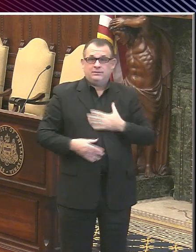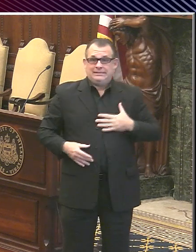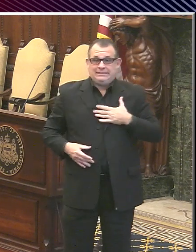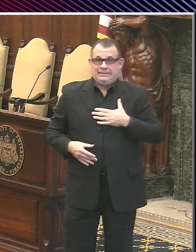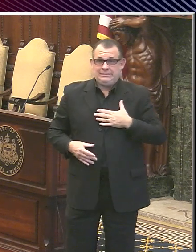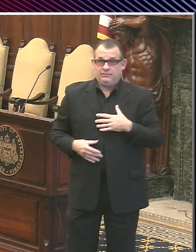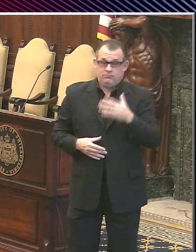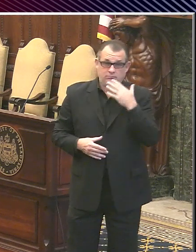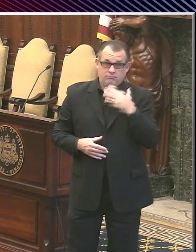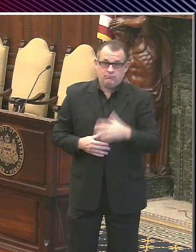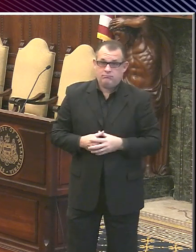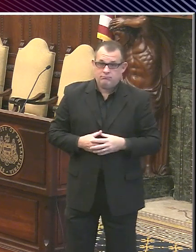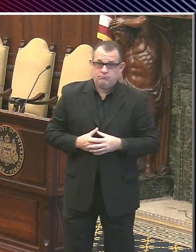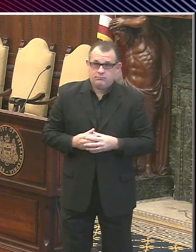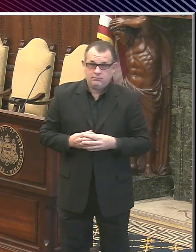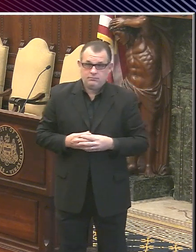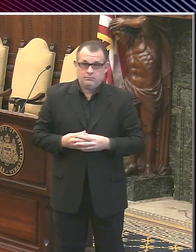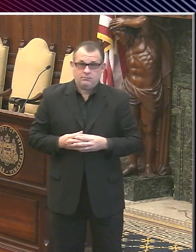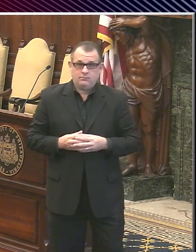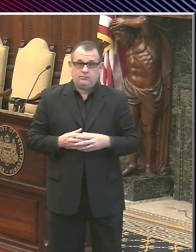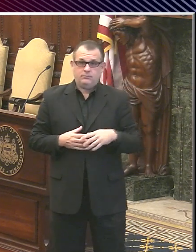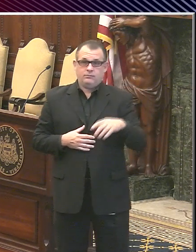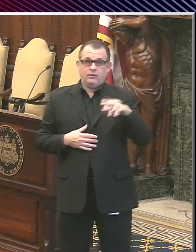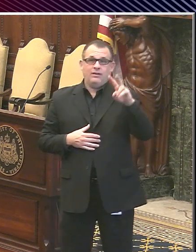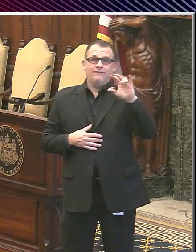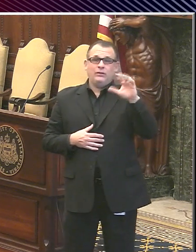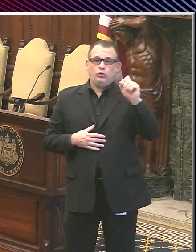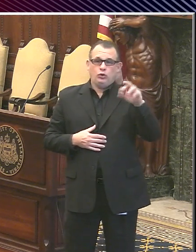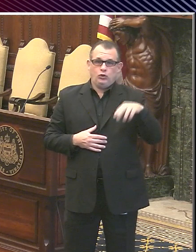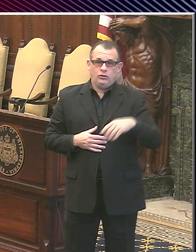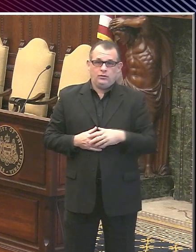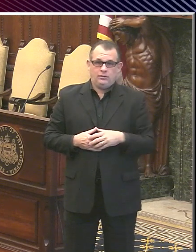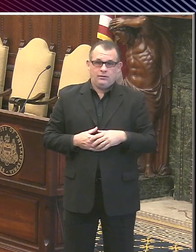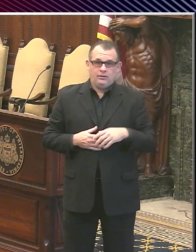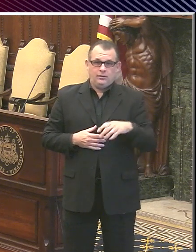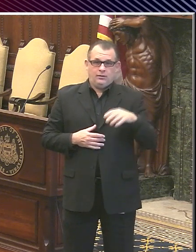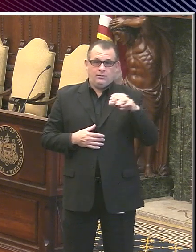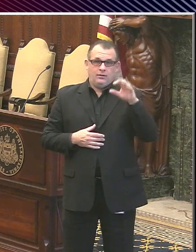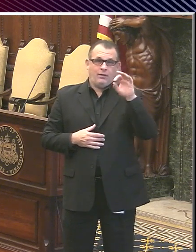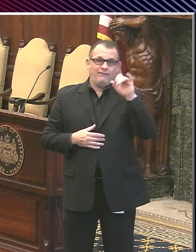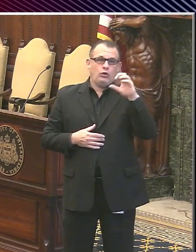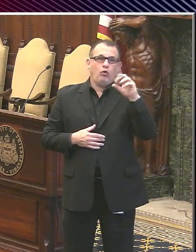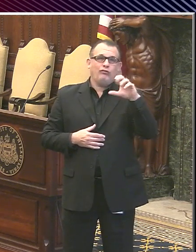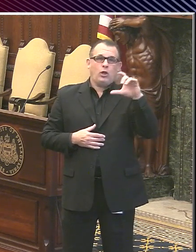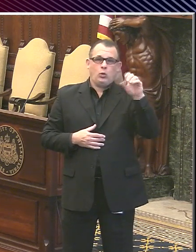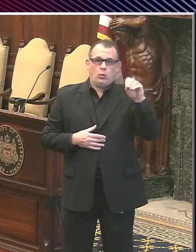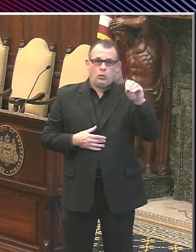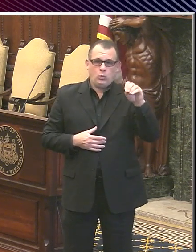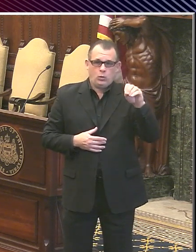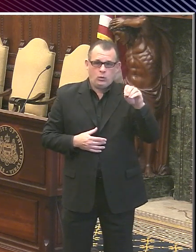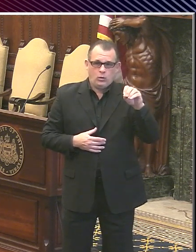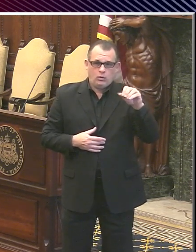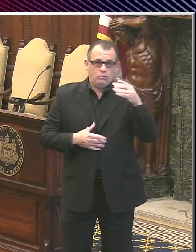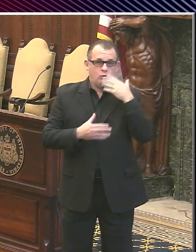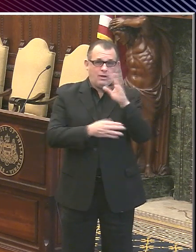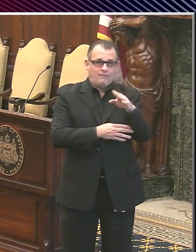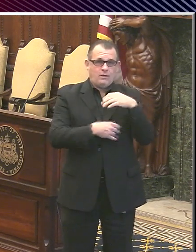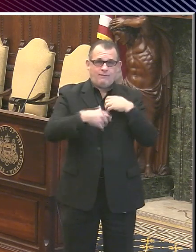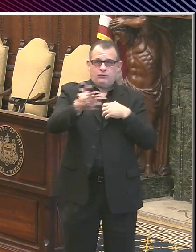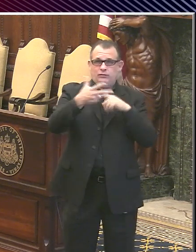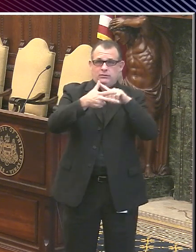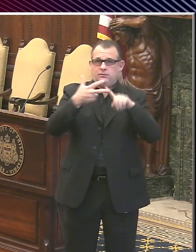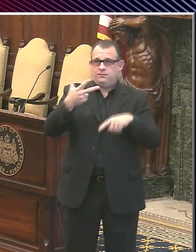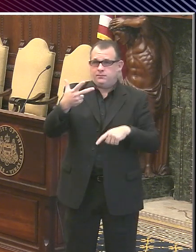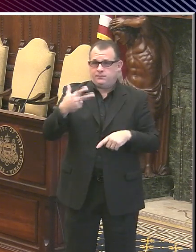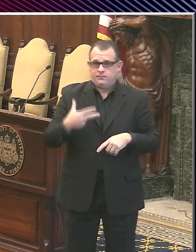let's start off with Victor Fiorello of Philadelphia Magazine. Good afternoon. I have three questions. The first